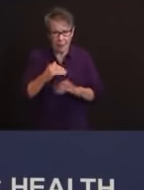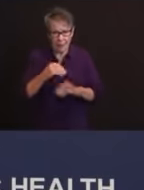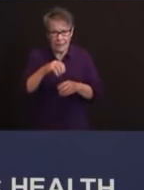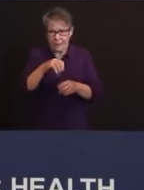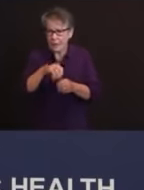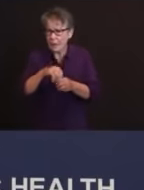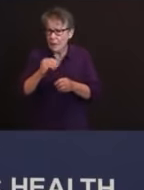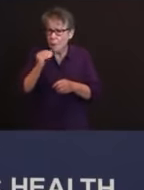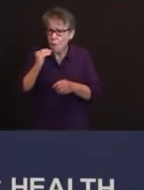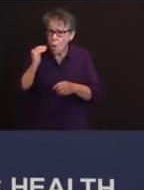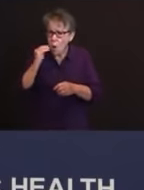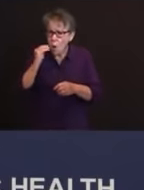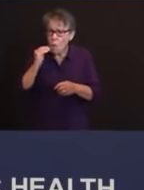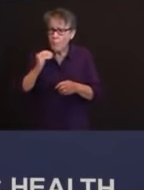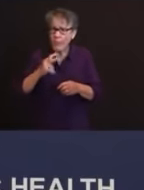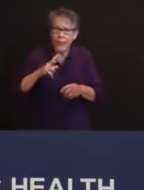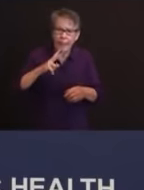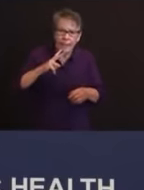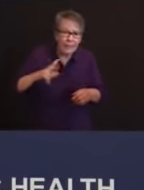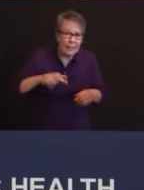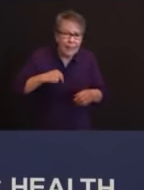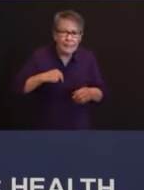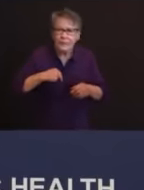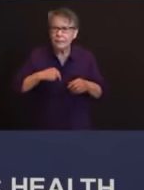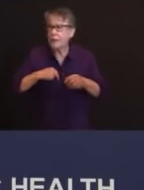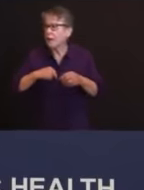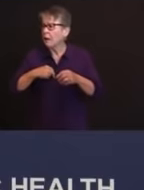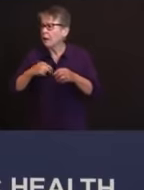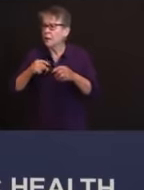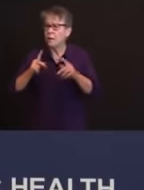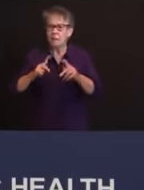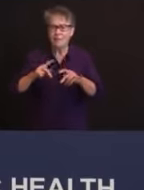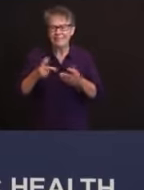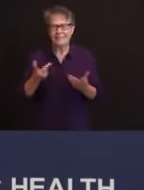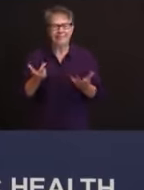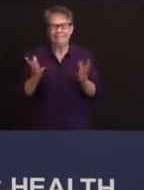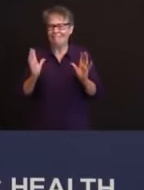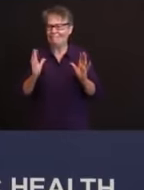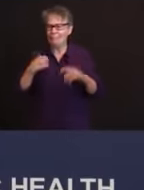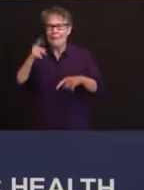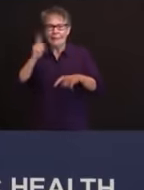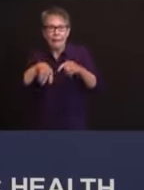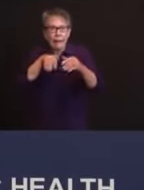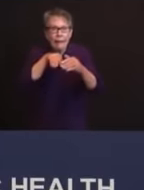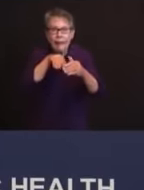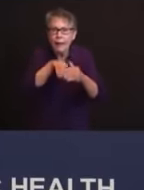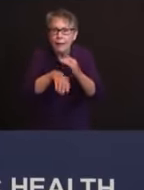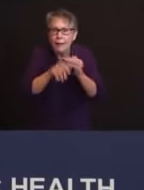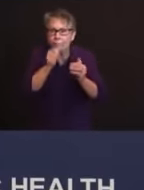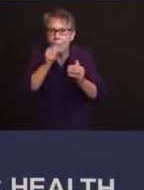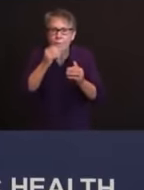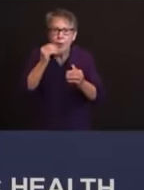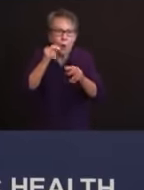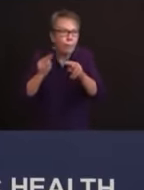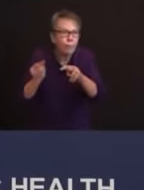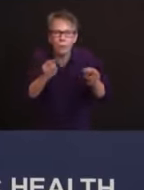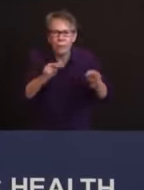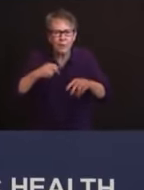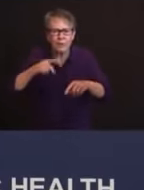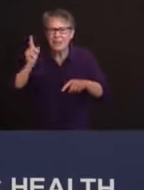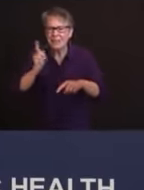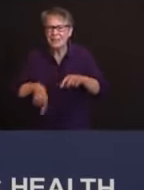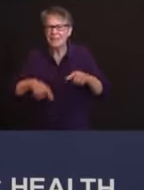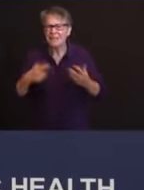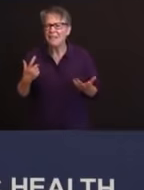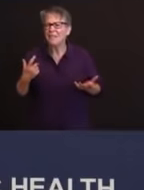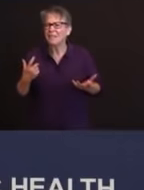Thanksgivings, and we'll continue to. But it's very hard to get inside of somebody's house. I guess if they have we had a couple of